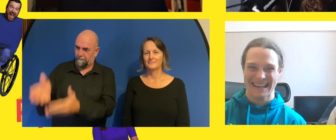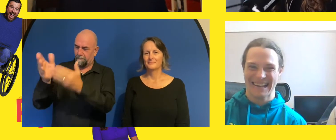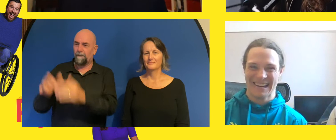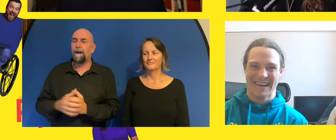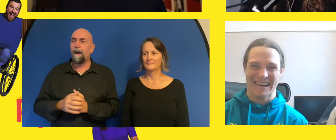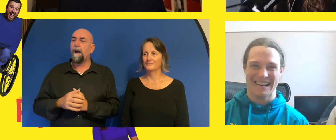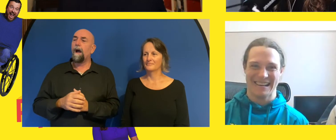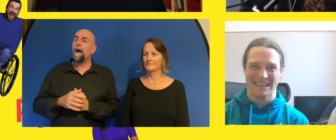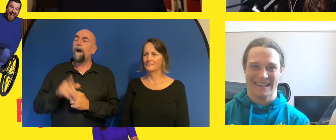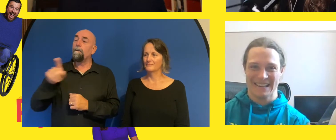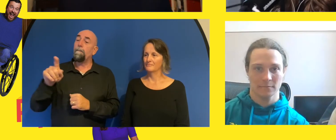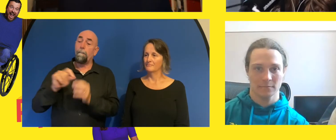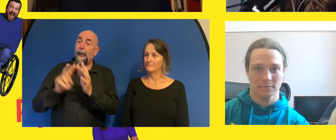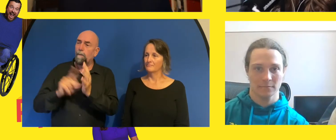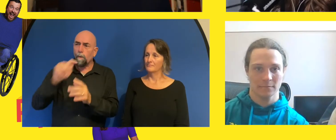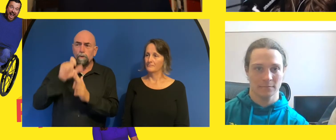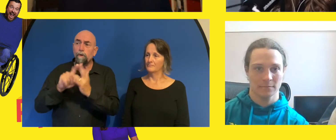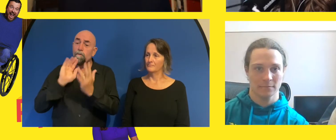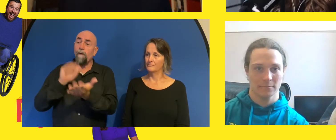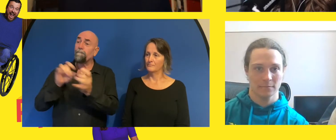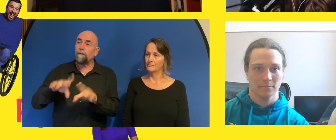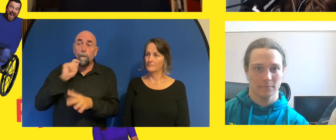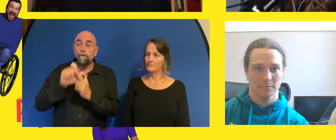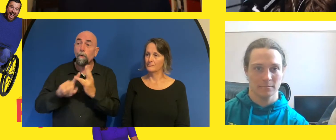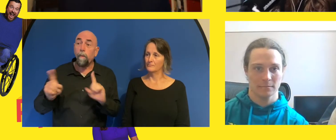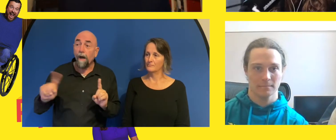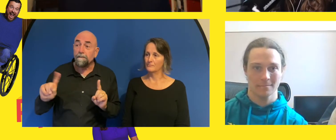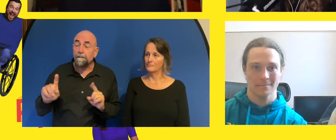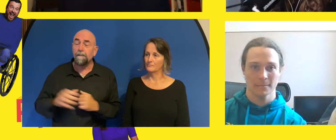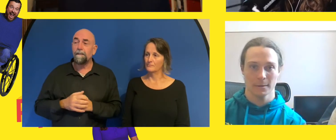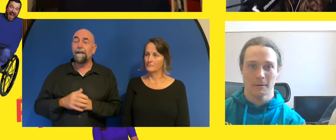perfect description for you. What's the first thing you're going to do when you get home?